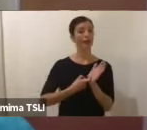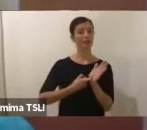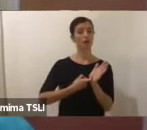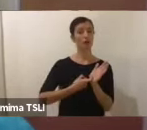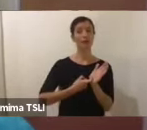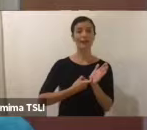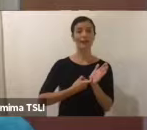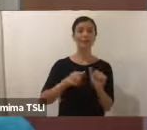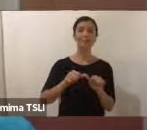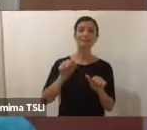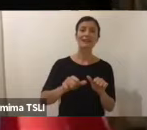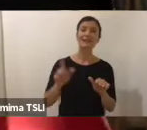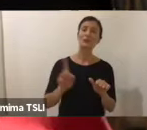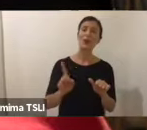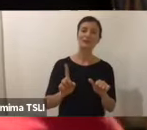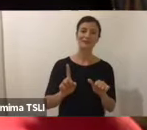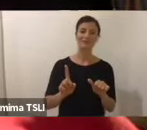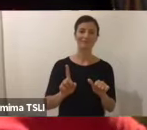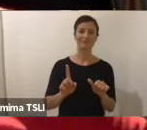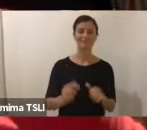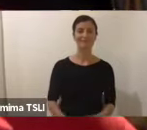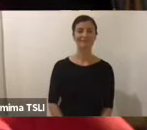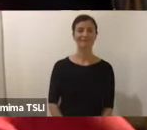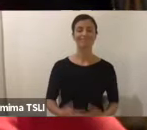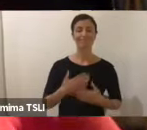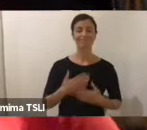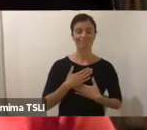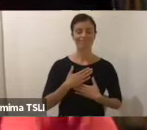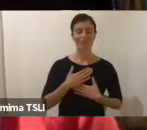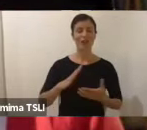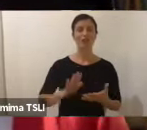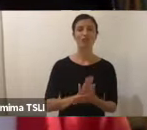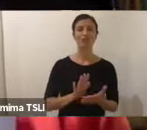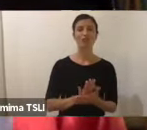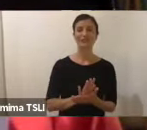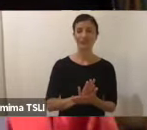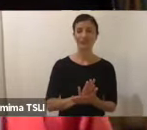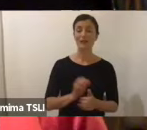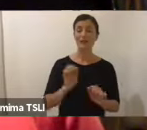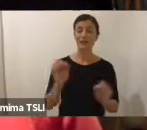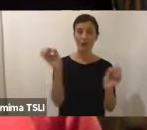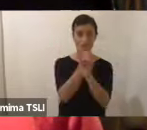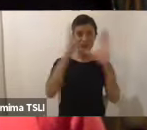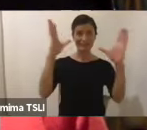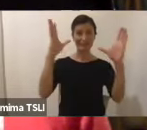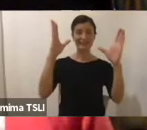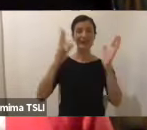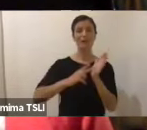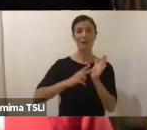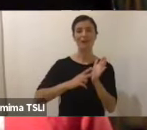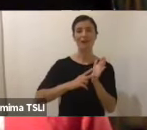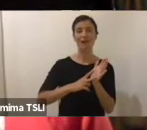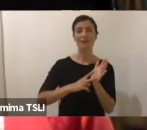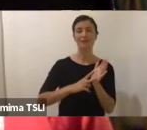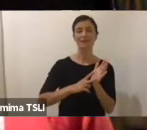i rejoice in your ability to have vision vimlasara in many ways and um